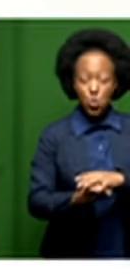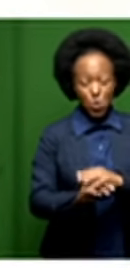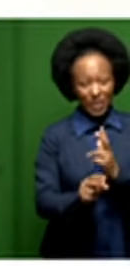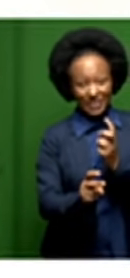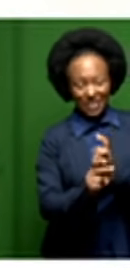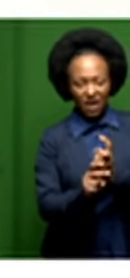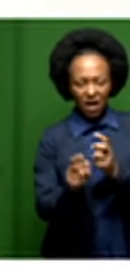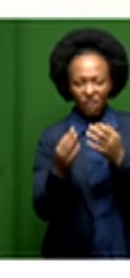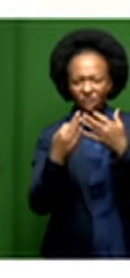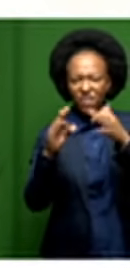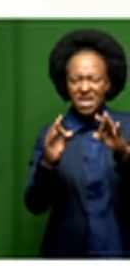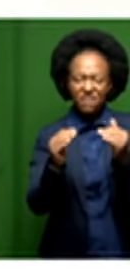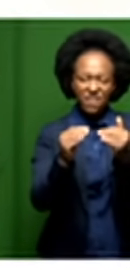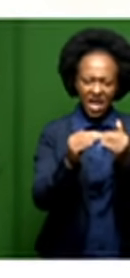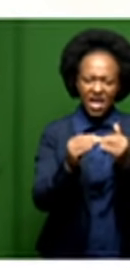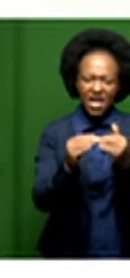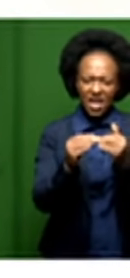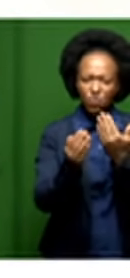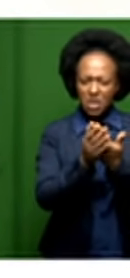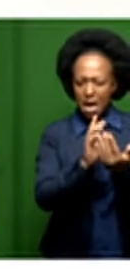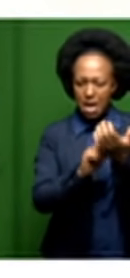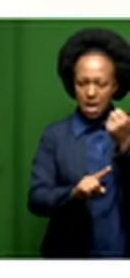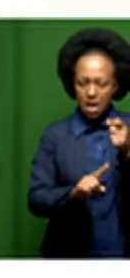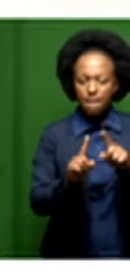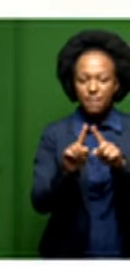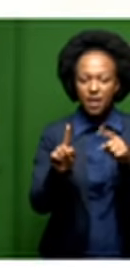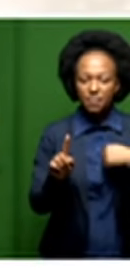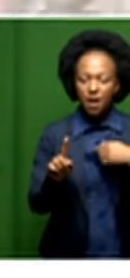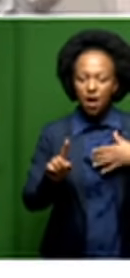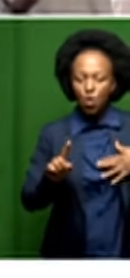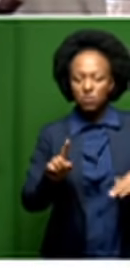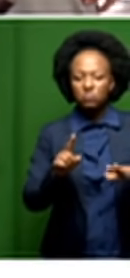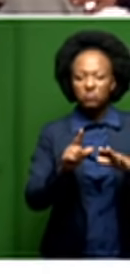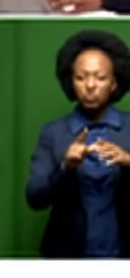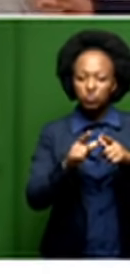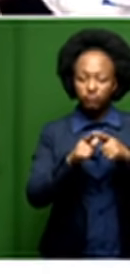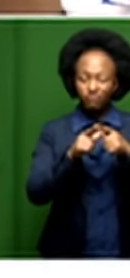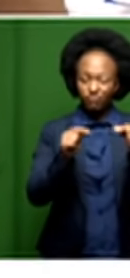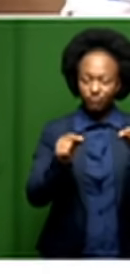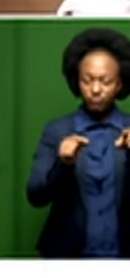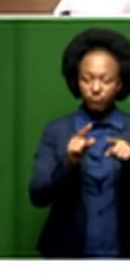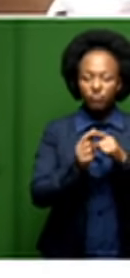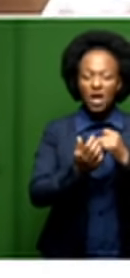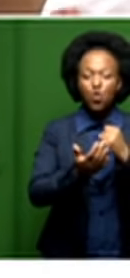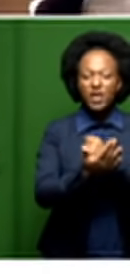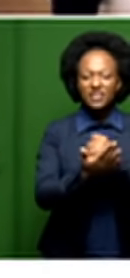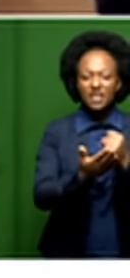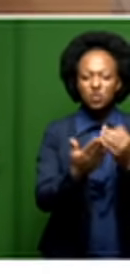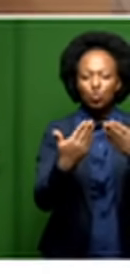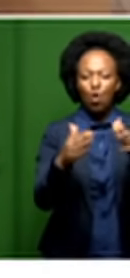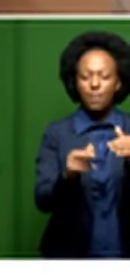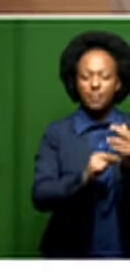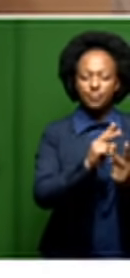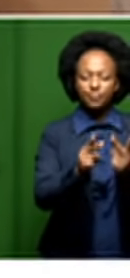to be free and fair. But I just want to conclude the conversation about the opening up of the registration of candidates